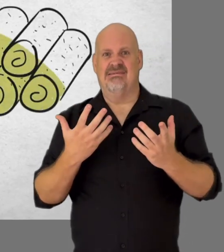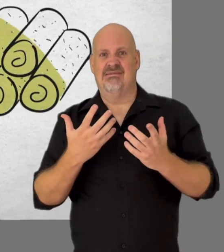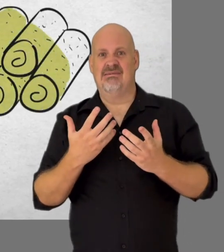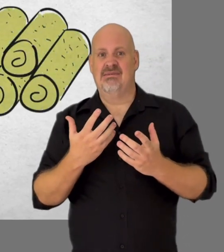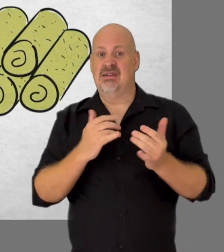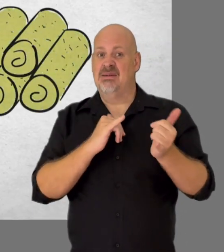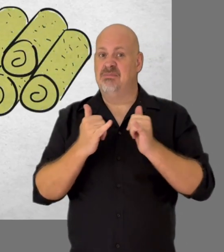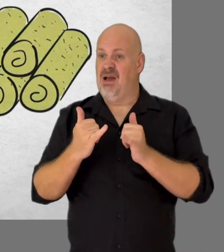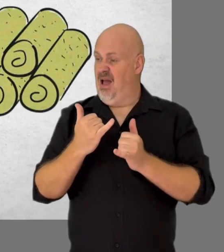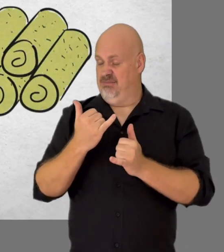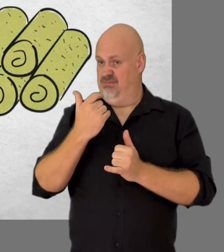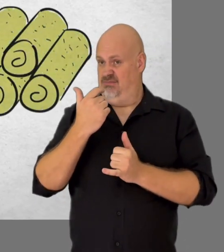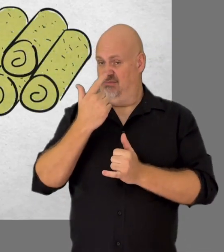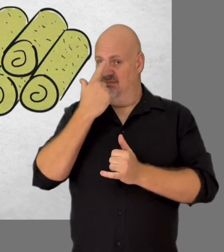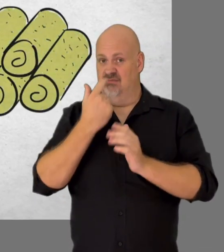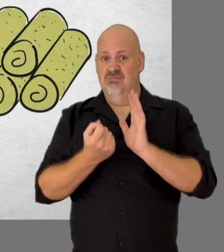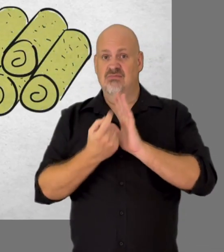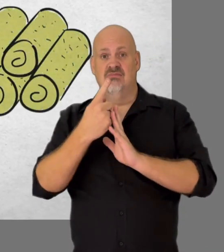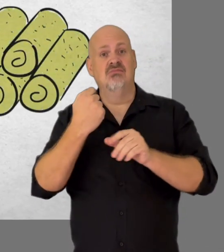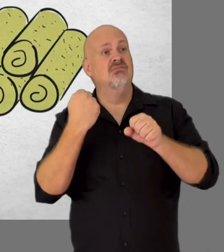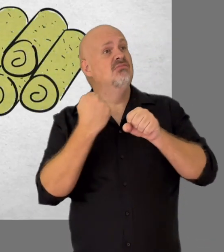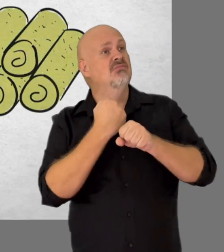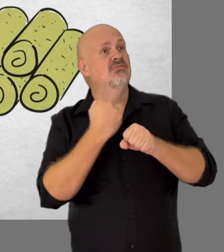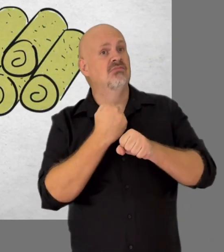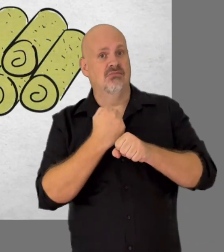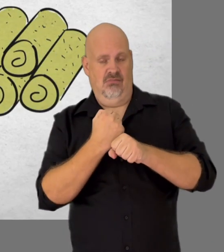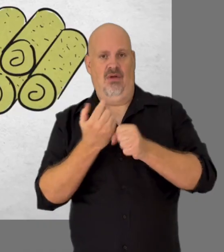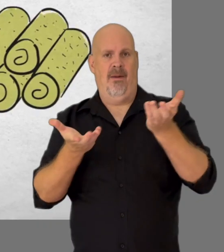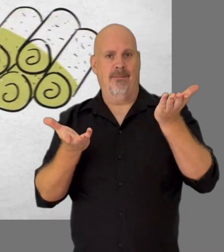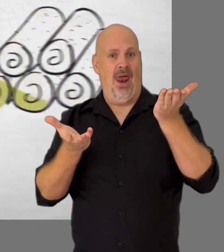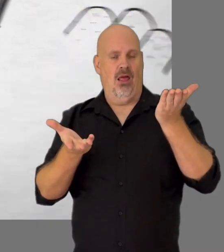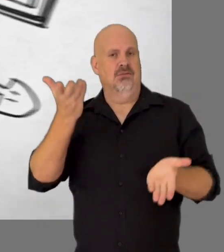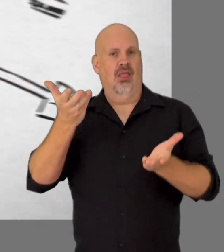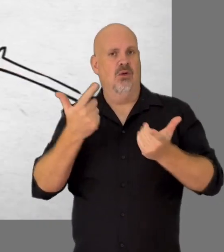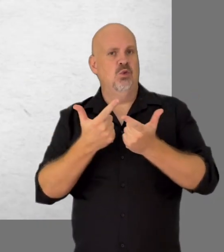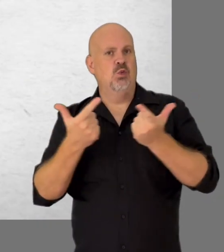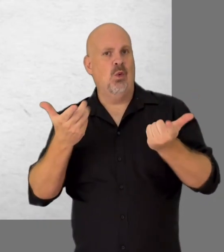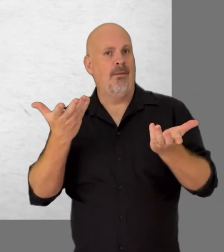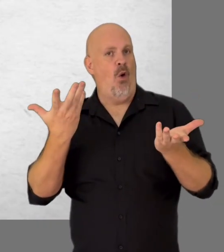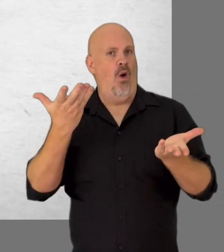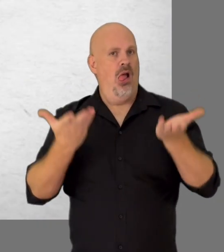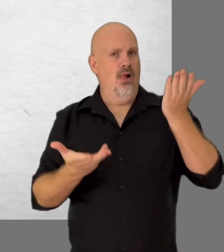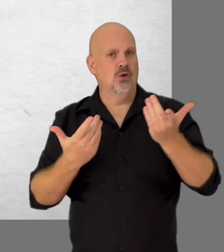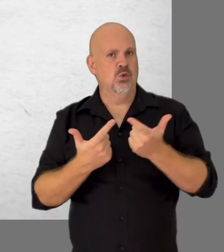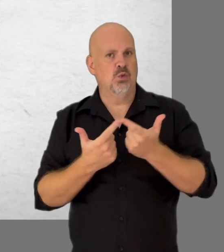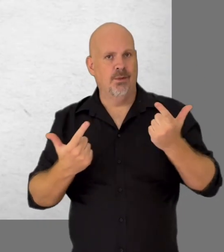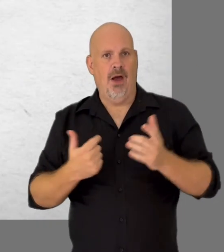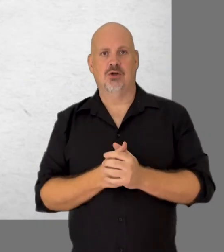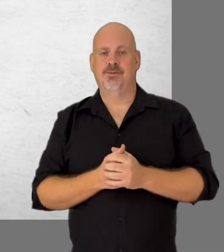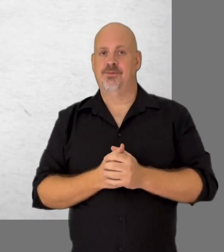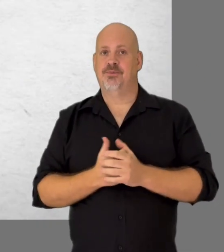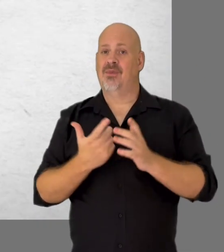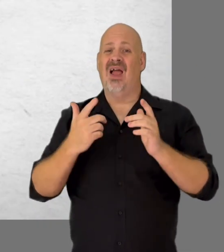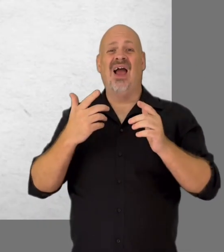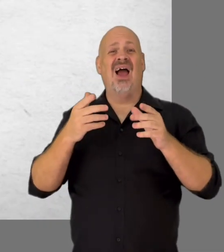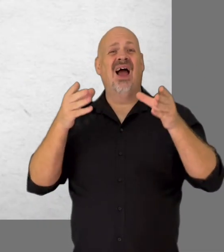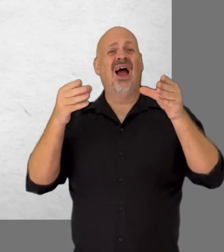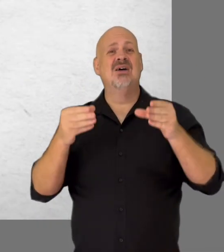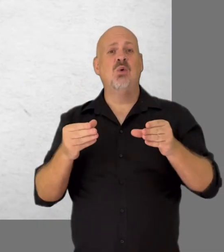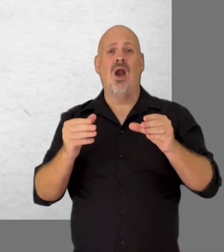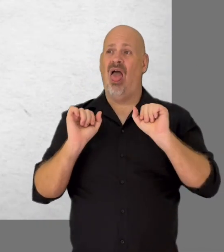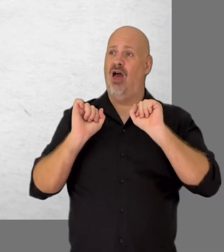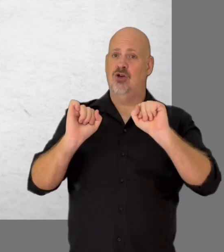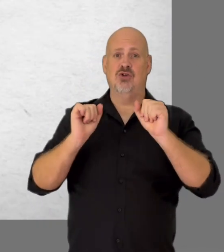improvements need attention to detail, as sometimes they can put things out of balance. For example, improving windows or insulation is great for